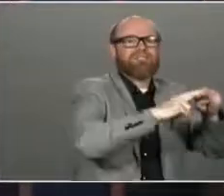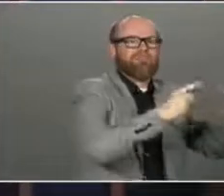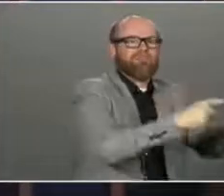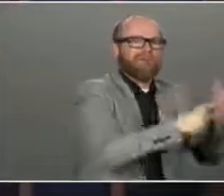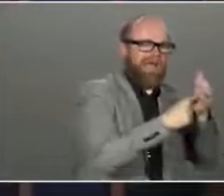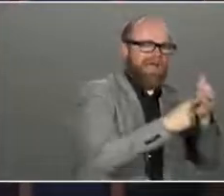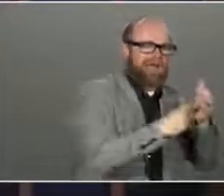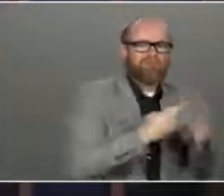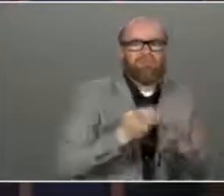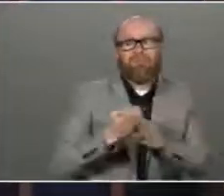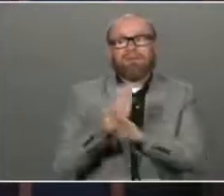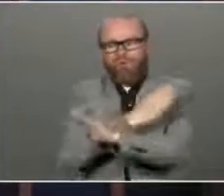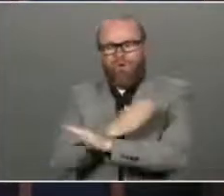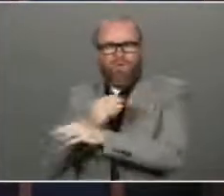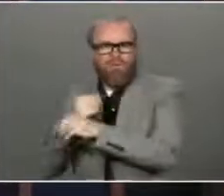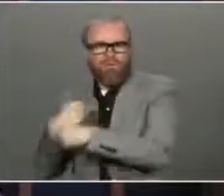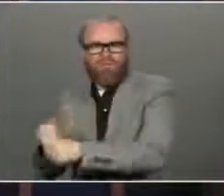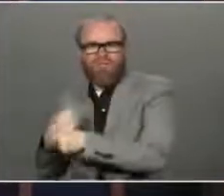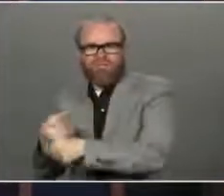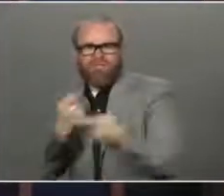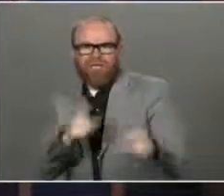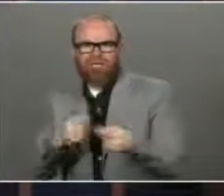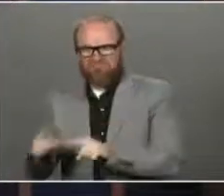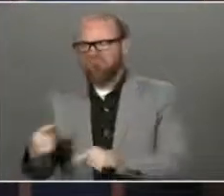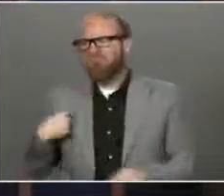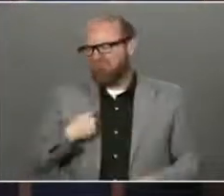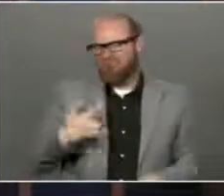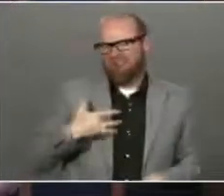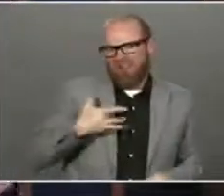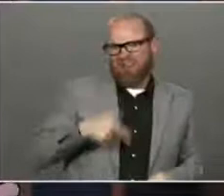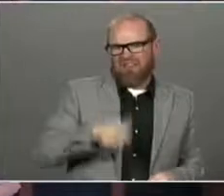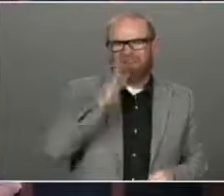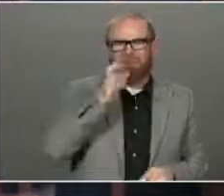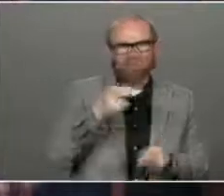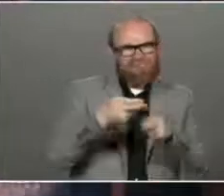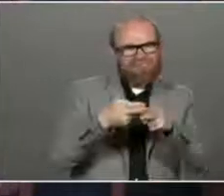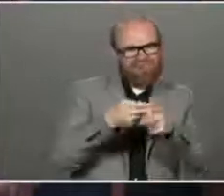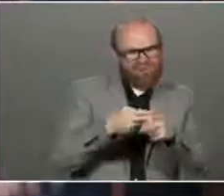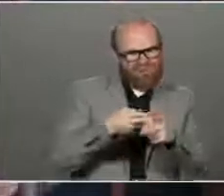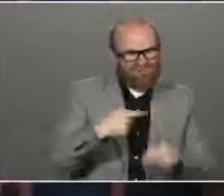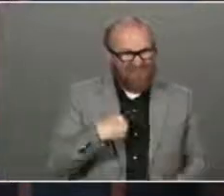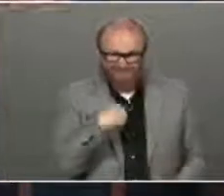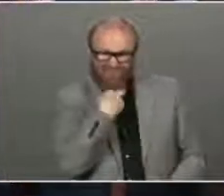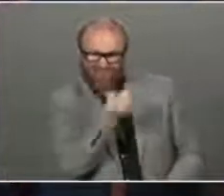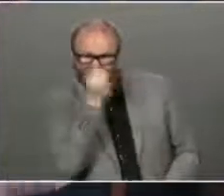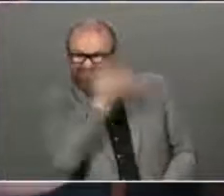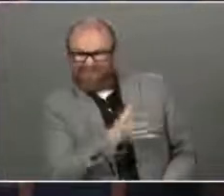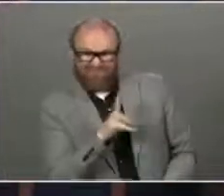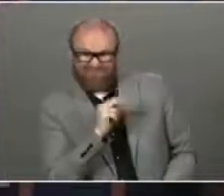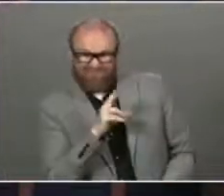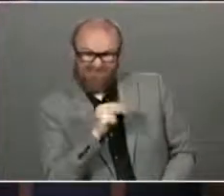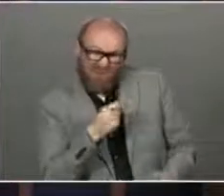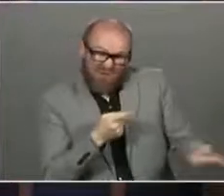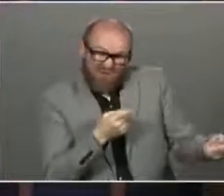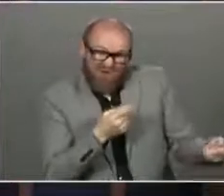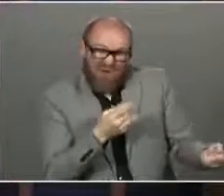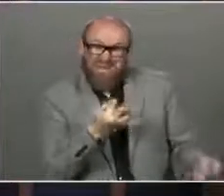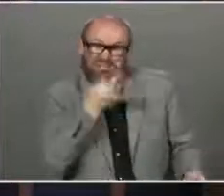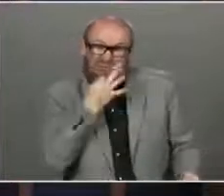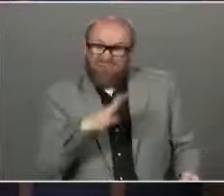that. And we think this is going to be temporary. And I pushed back and I said, you're the expert, but